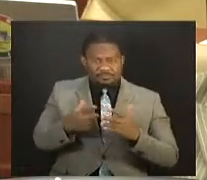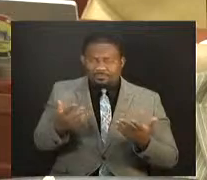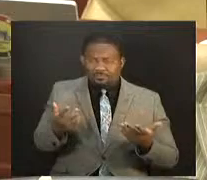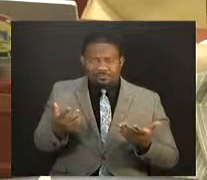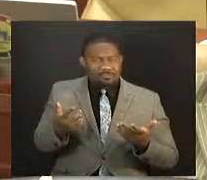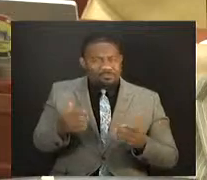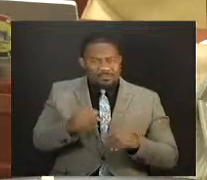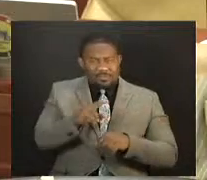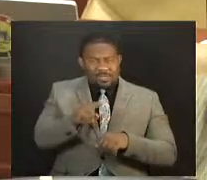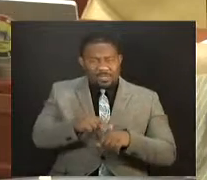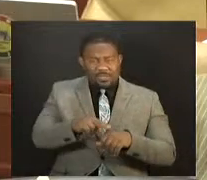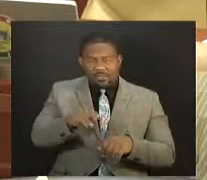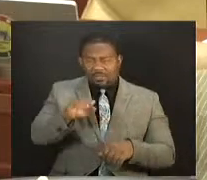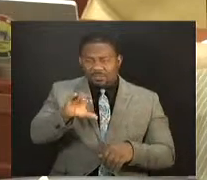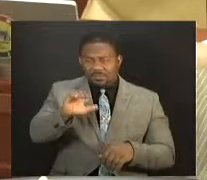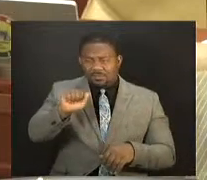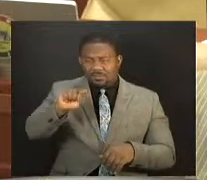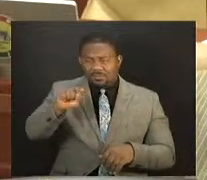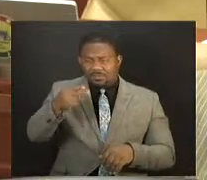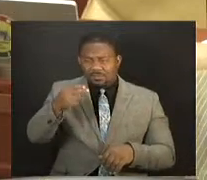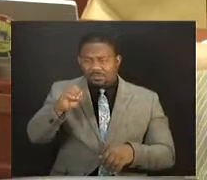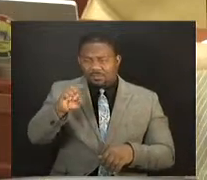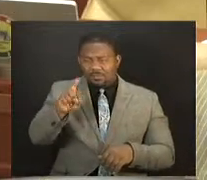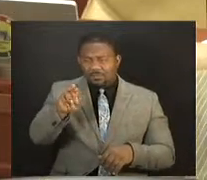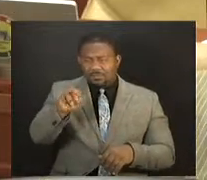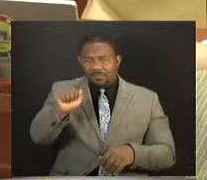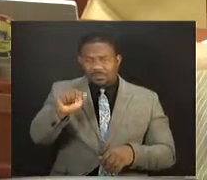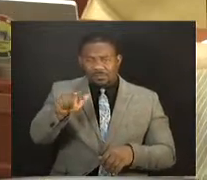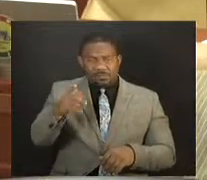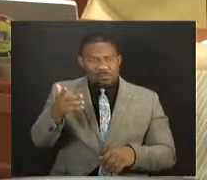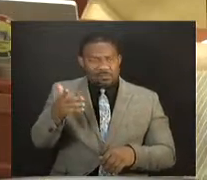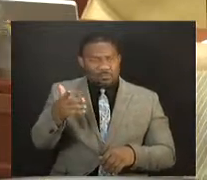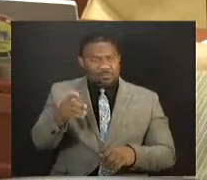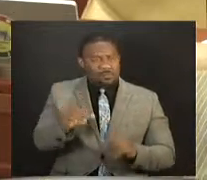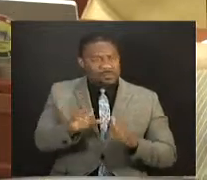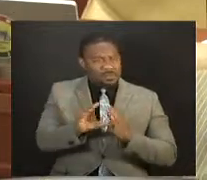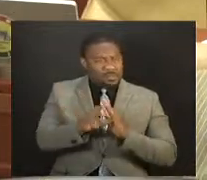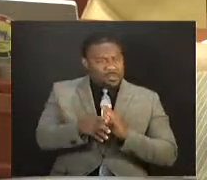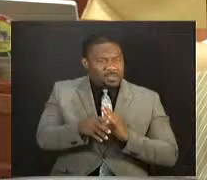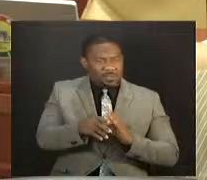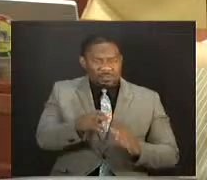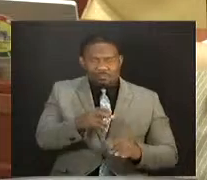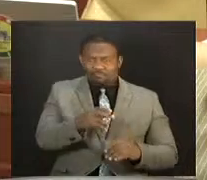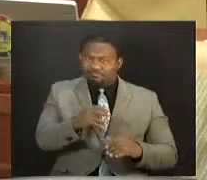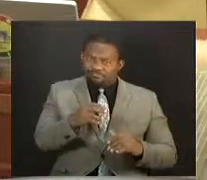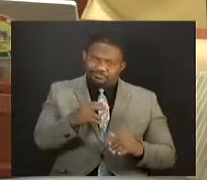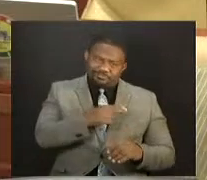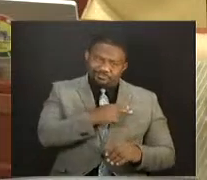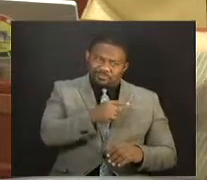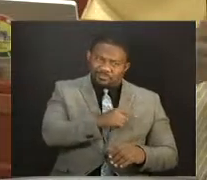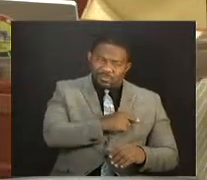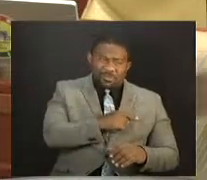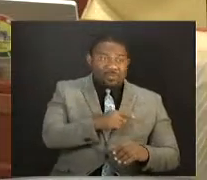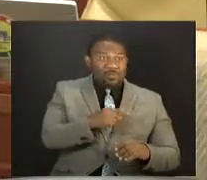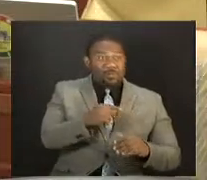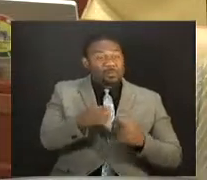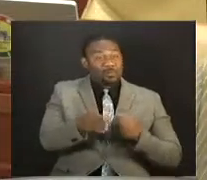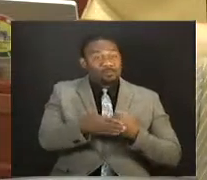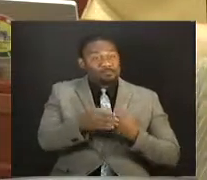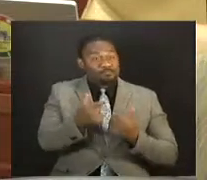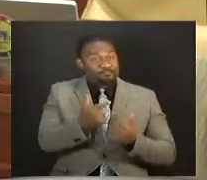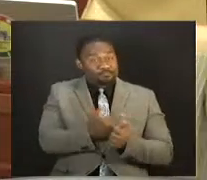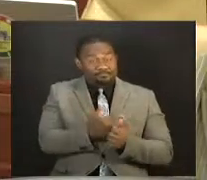up. Then you went to build the headquarters of Bank of Ghana, that figure too also started going up. Why? Are